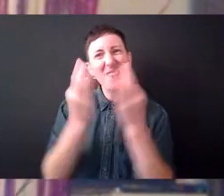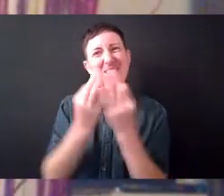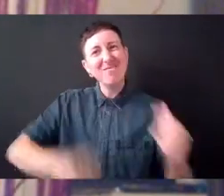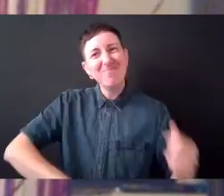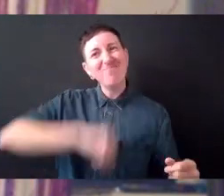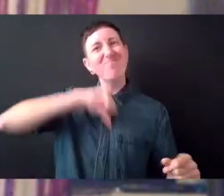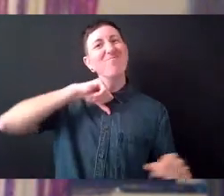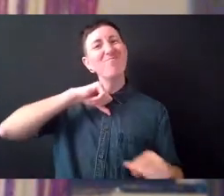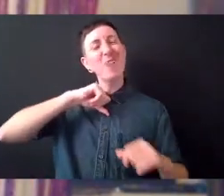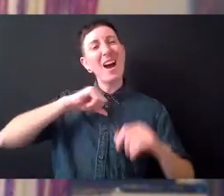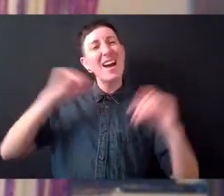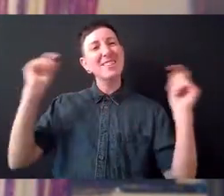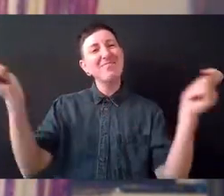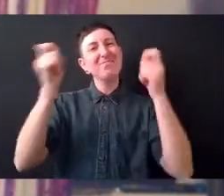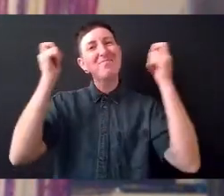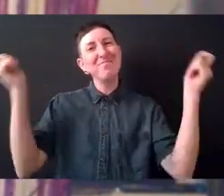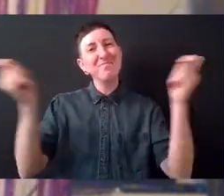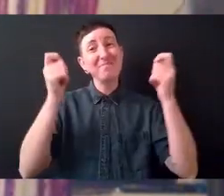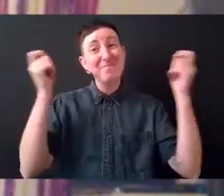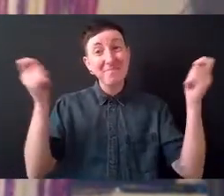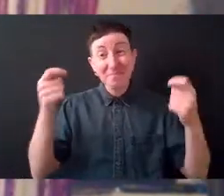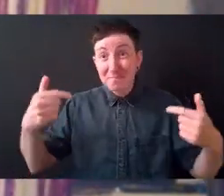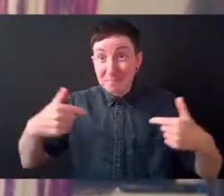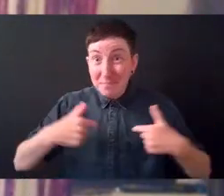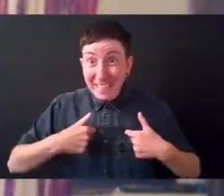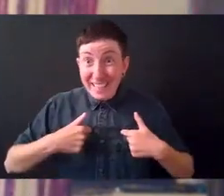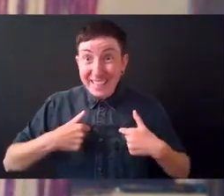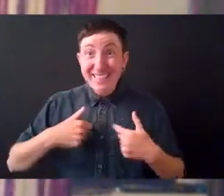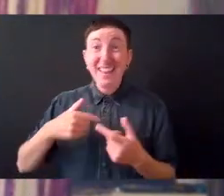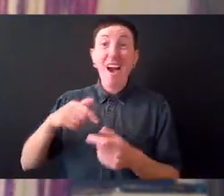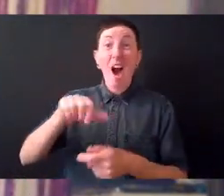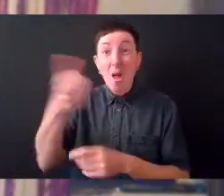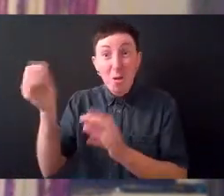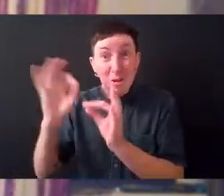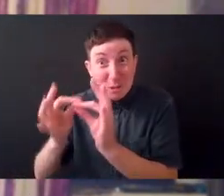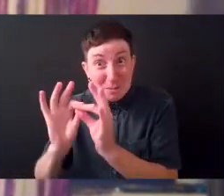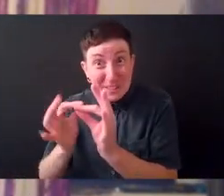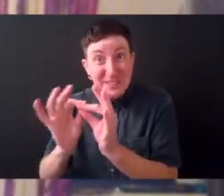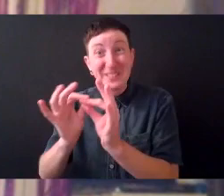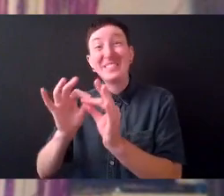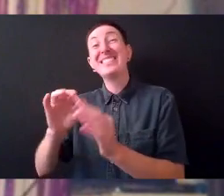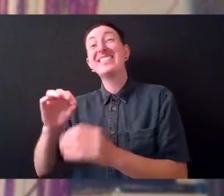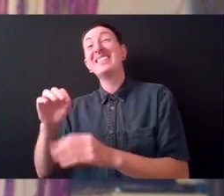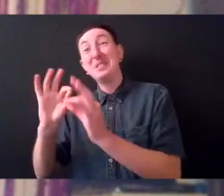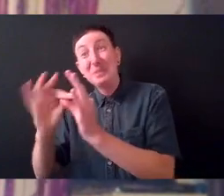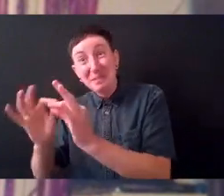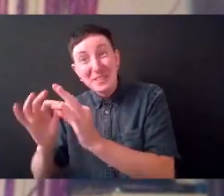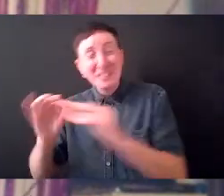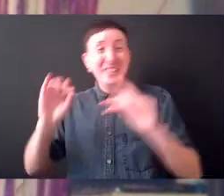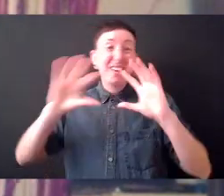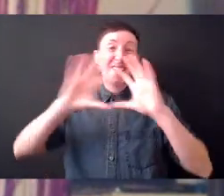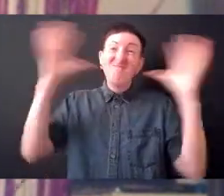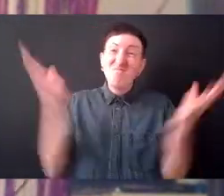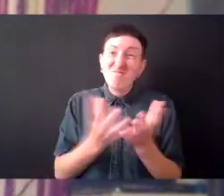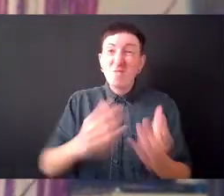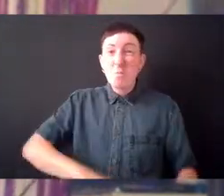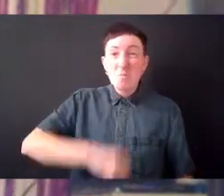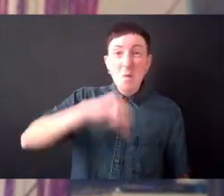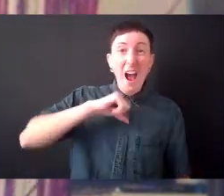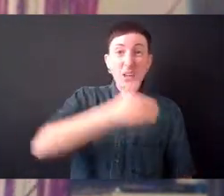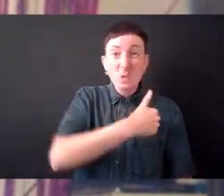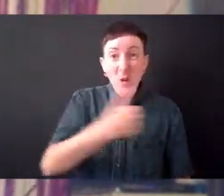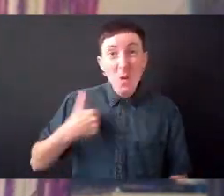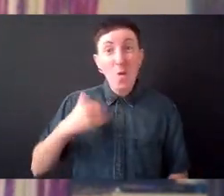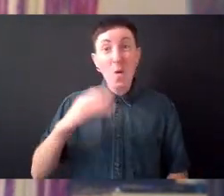home. From me and Tasha and Scout and everybody at Pride Toronto and Canvas Arts Action Programs, I want to